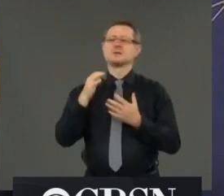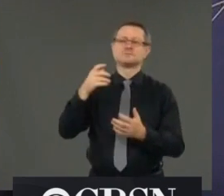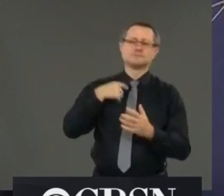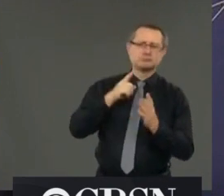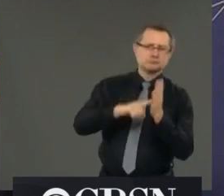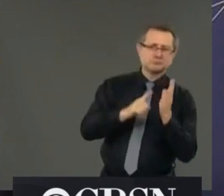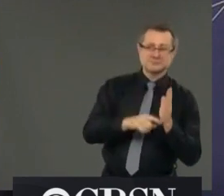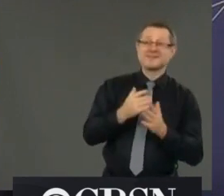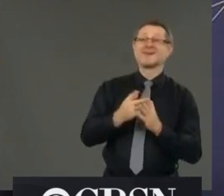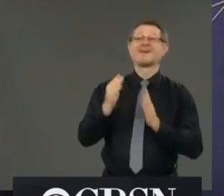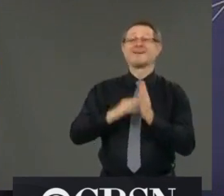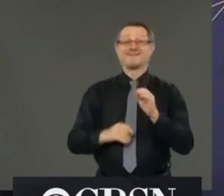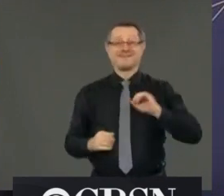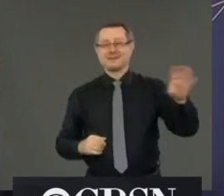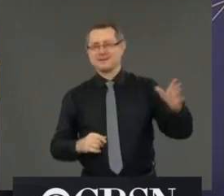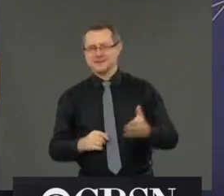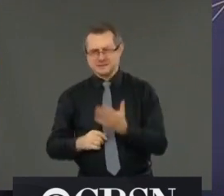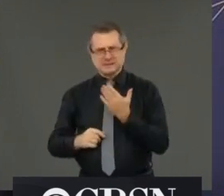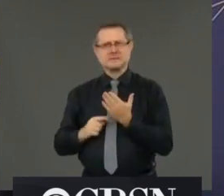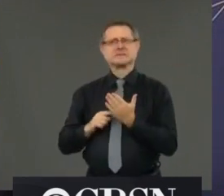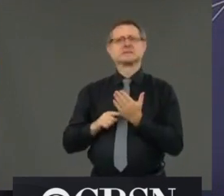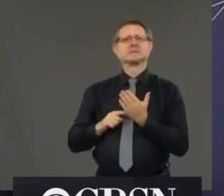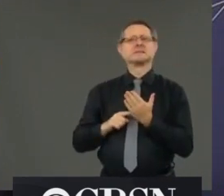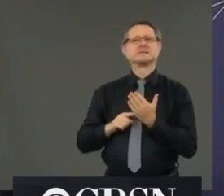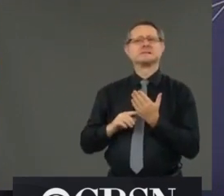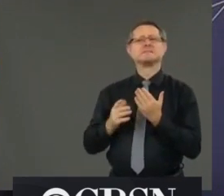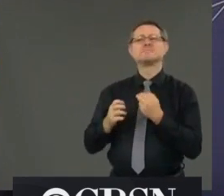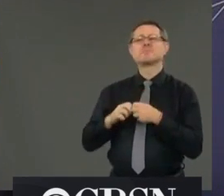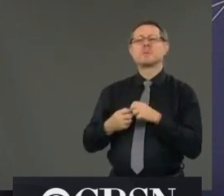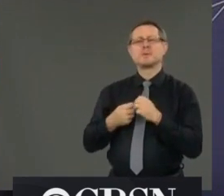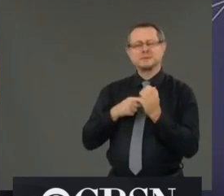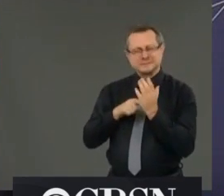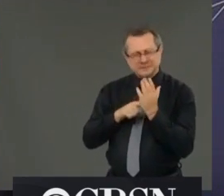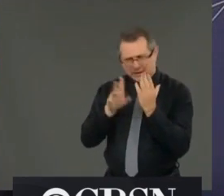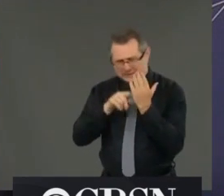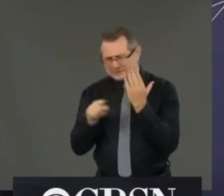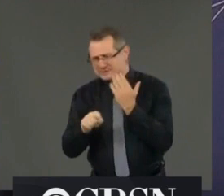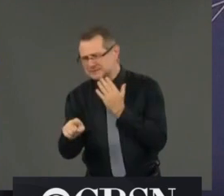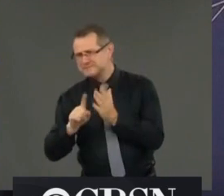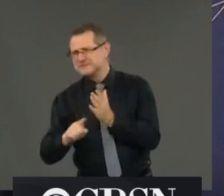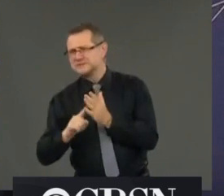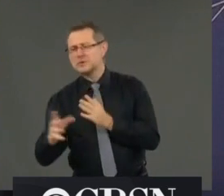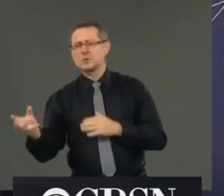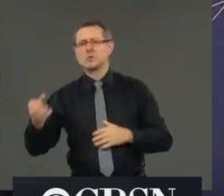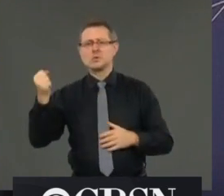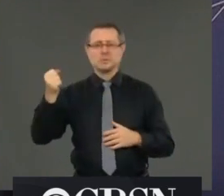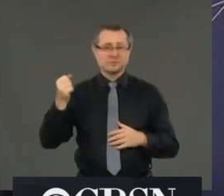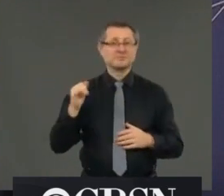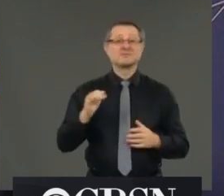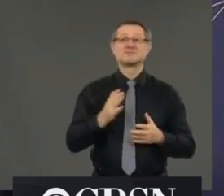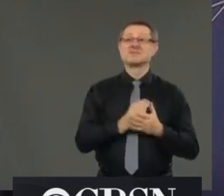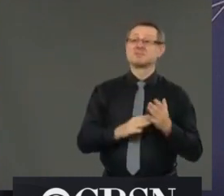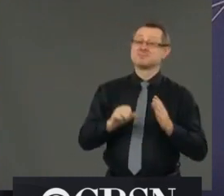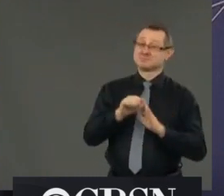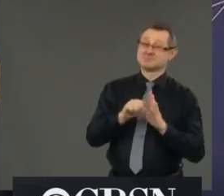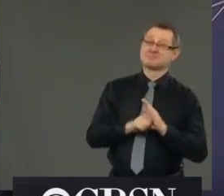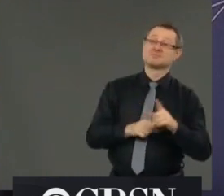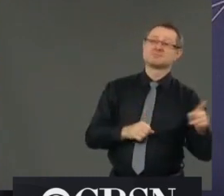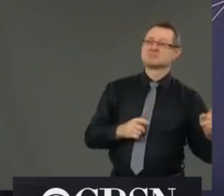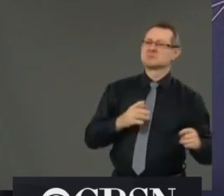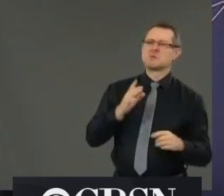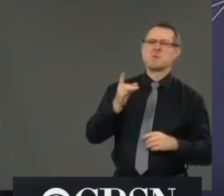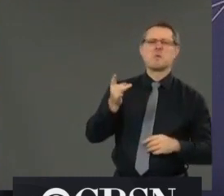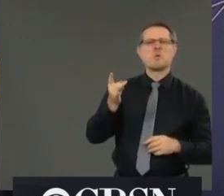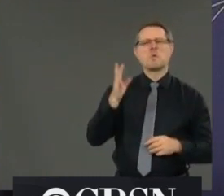issue. And look, you also have a real situation at the same time going on where you've had some massive